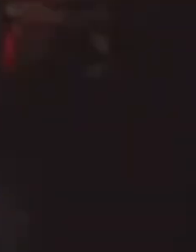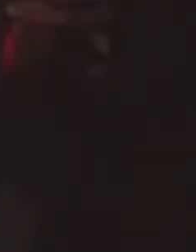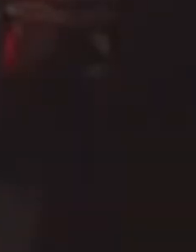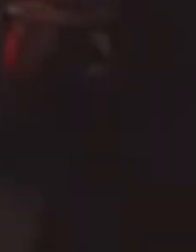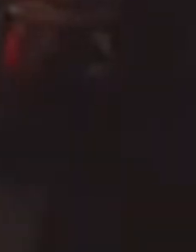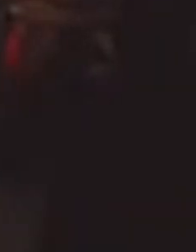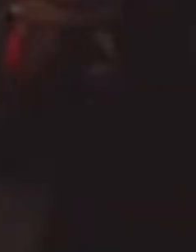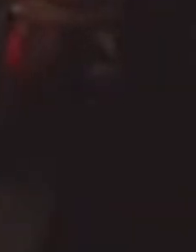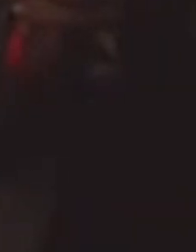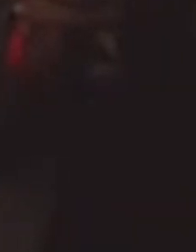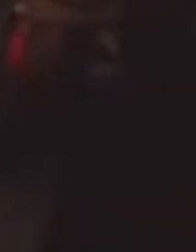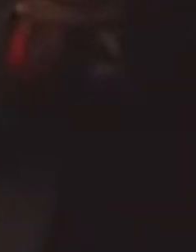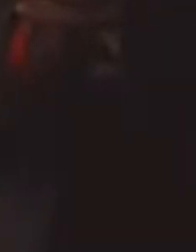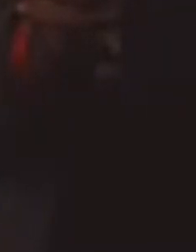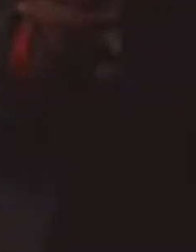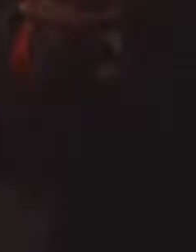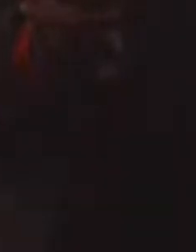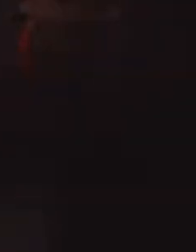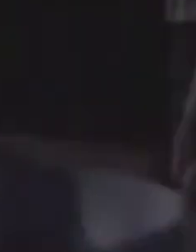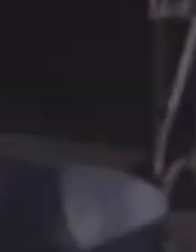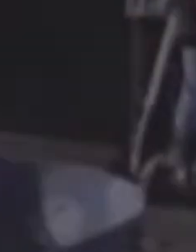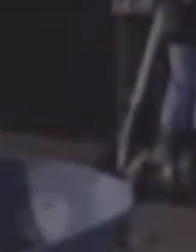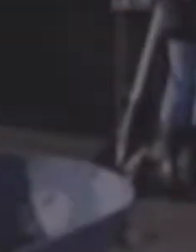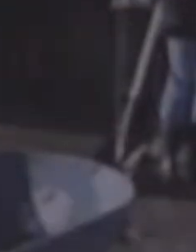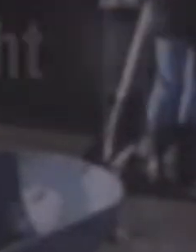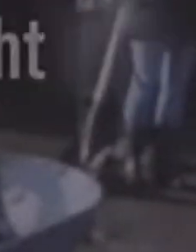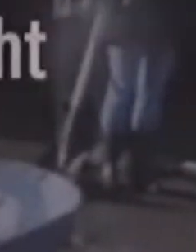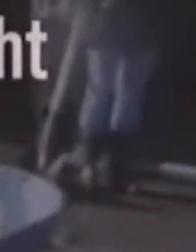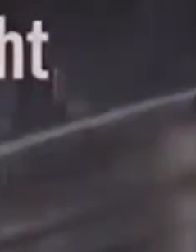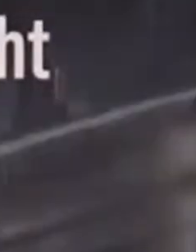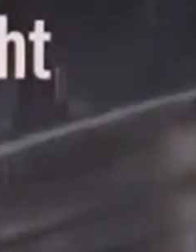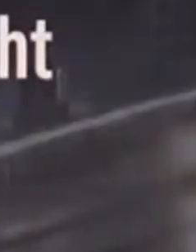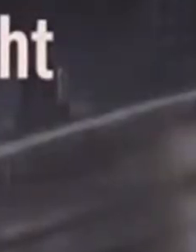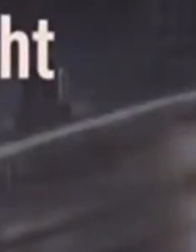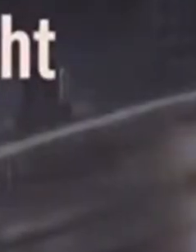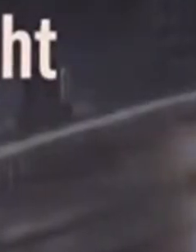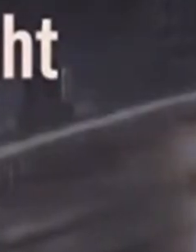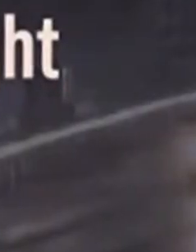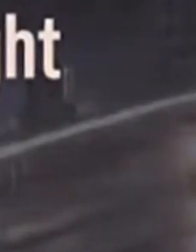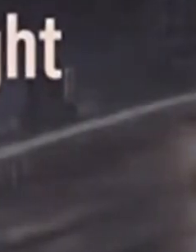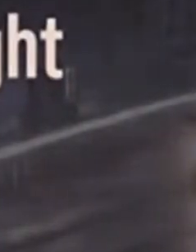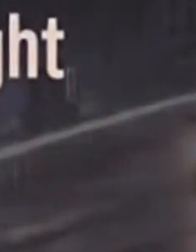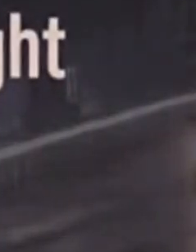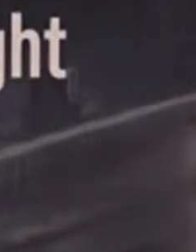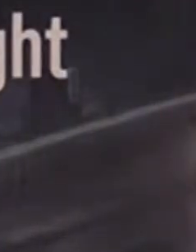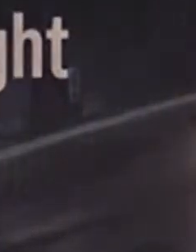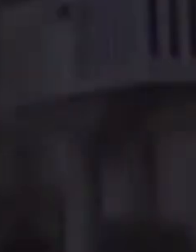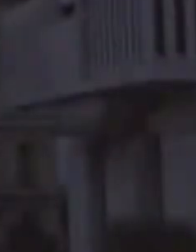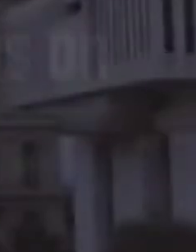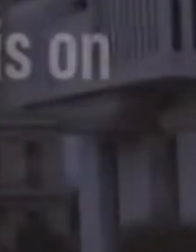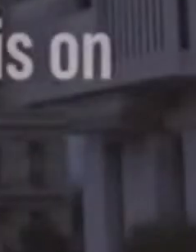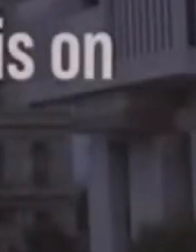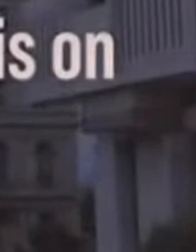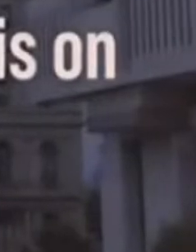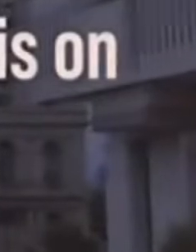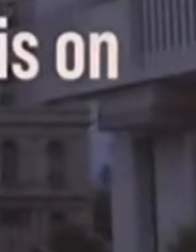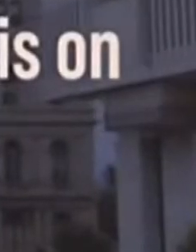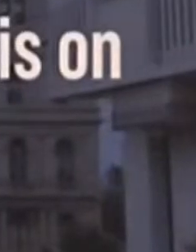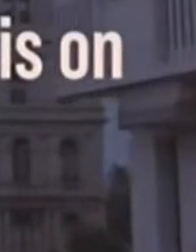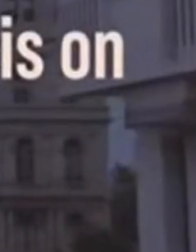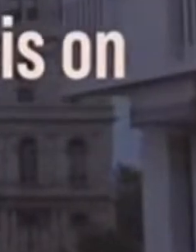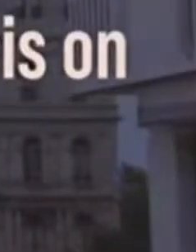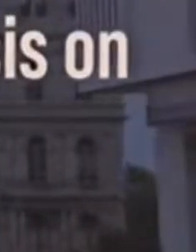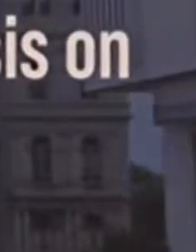400 new bills to help New Yorkers. She's working to turn back the tide on climate change, to make our state government